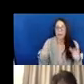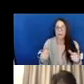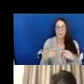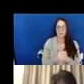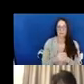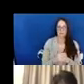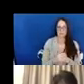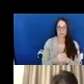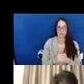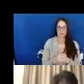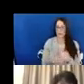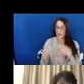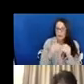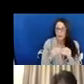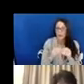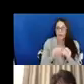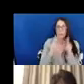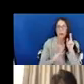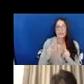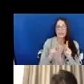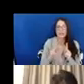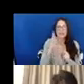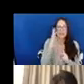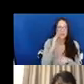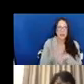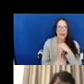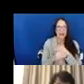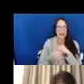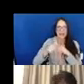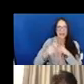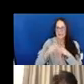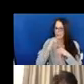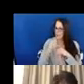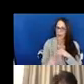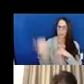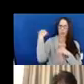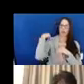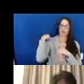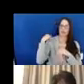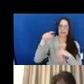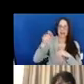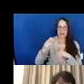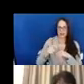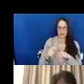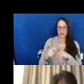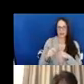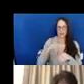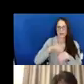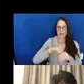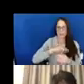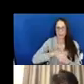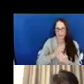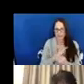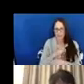Further, participants experienced added necessities not previously accounted for in their budgets, such as masks and